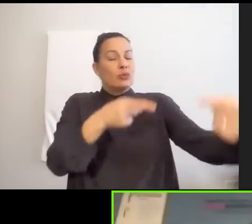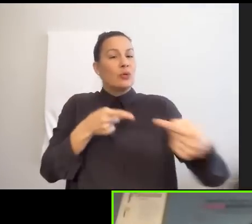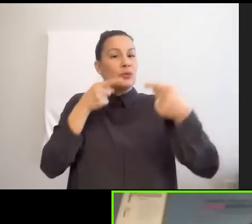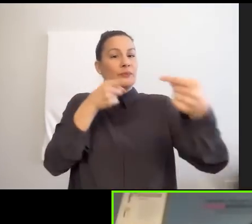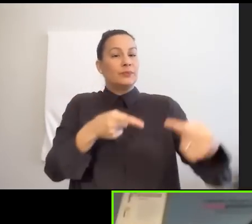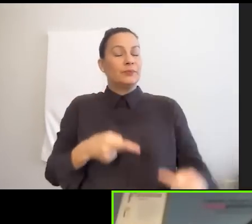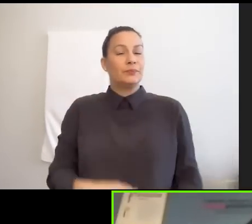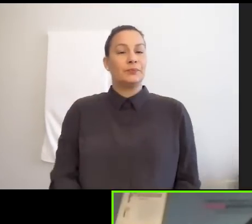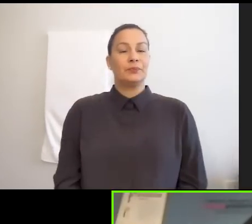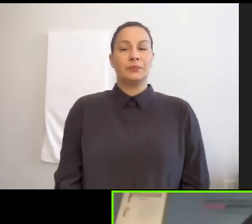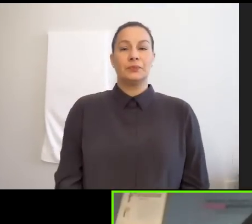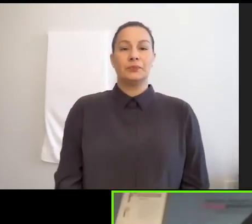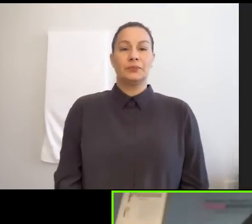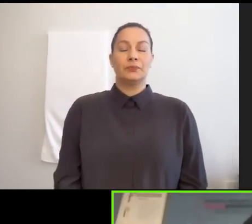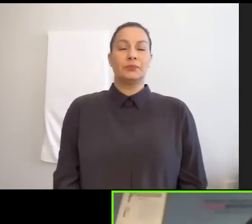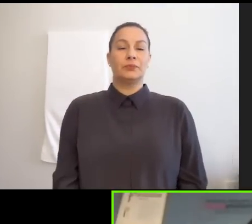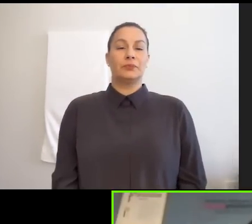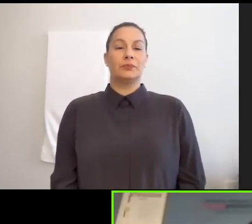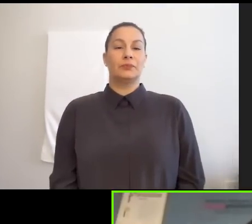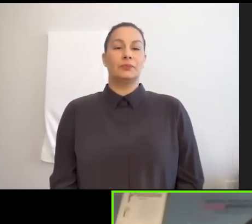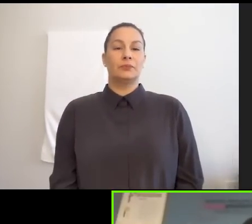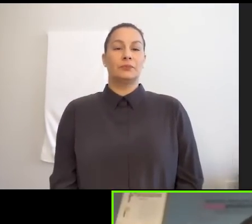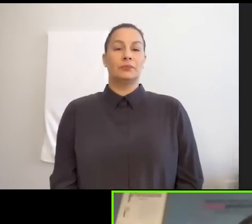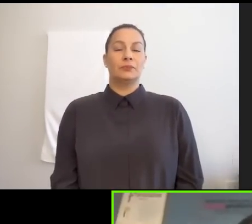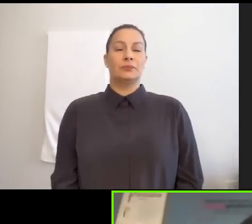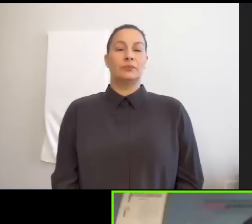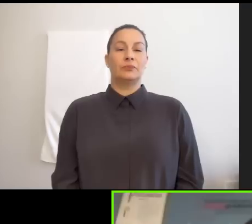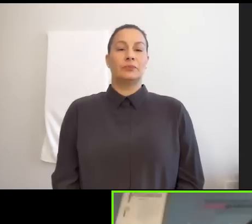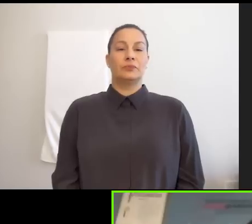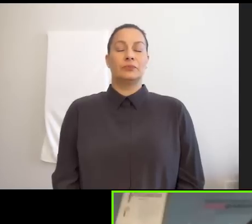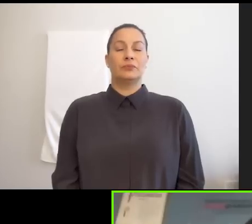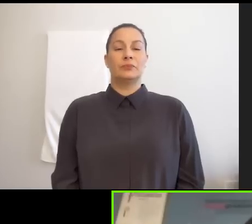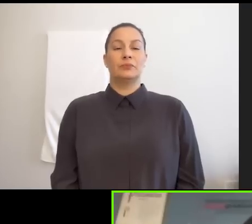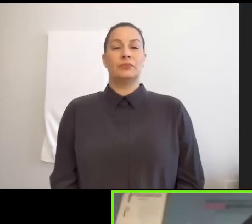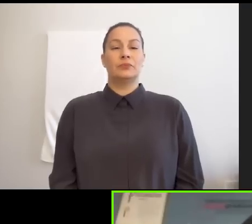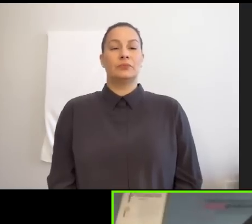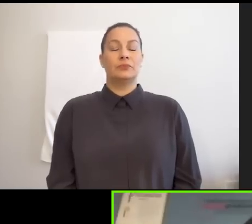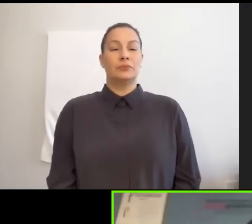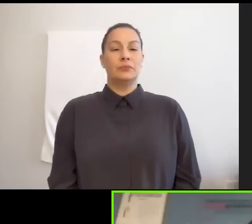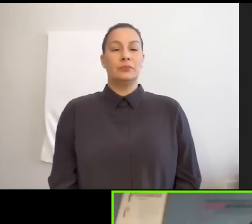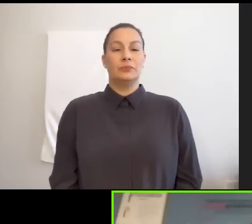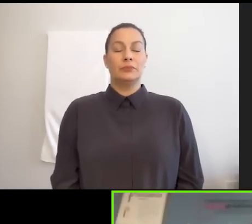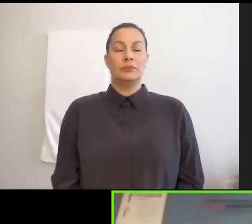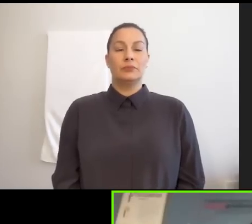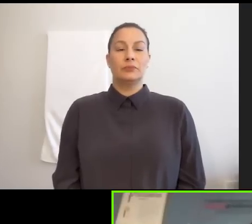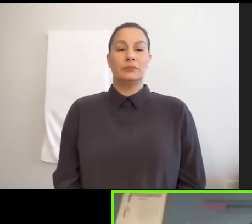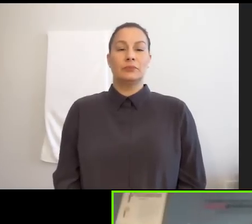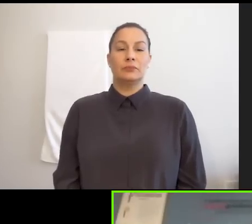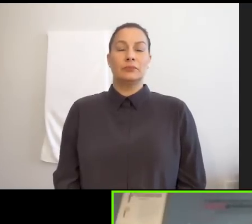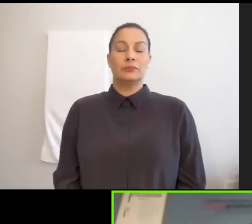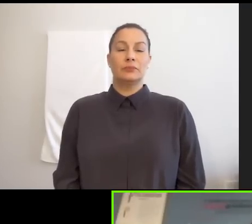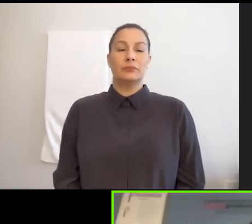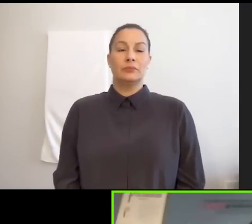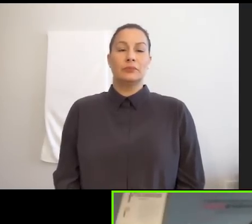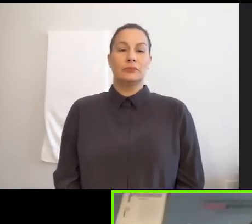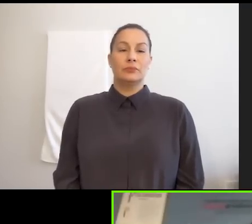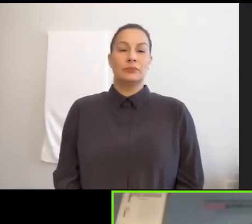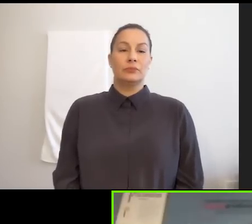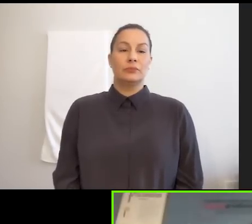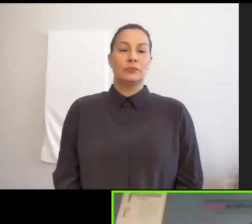seguir luchando como unas perras y tenemos que seguir enfrentando este sistema que constantemente nos